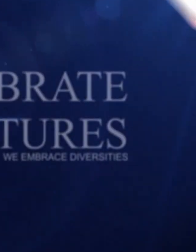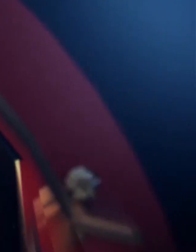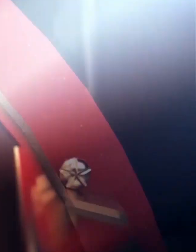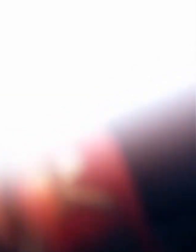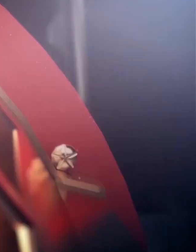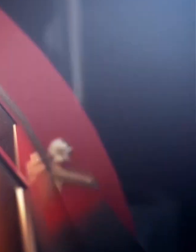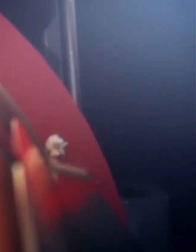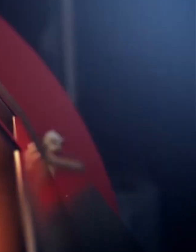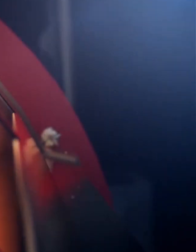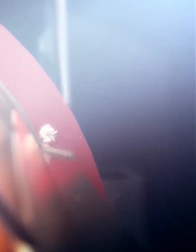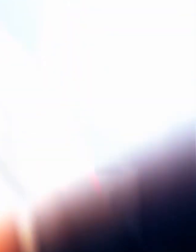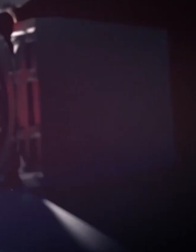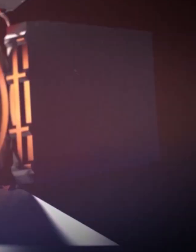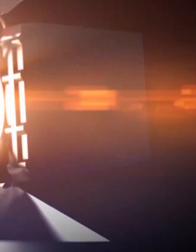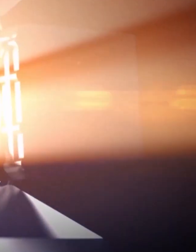Ecuadorian jungle.